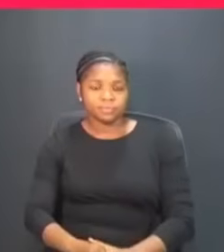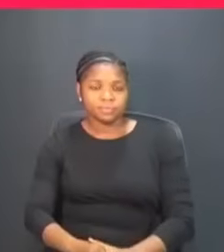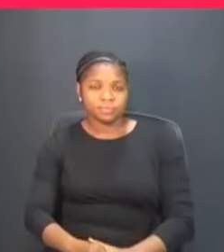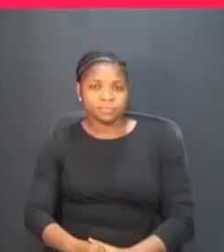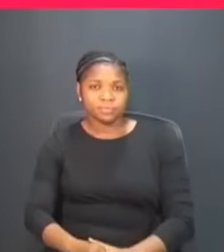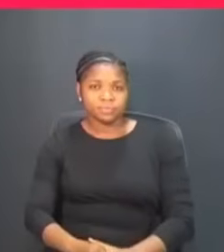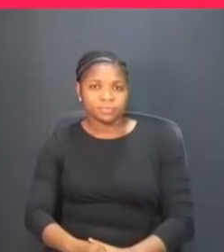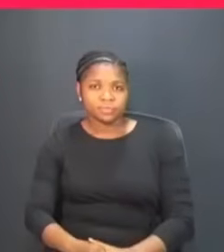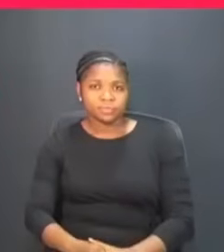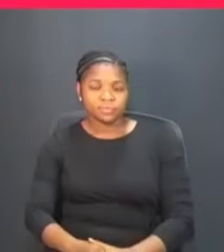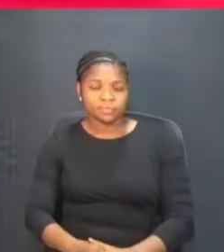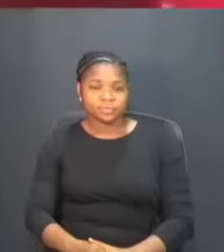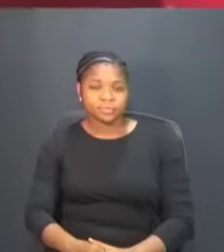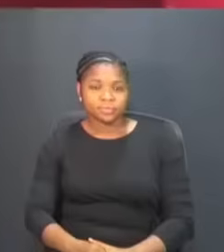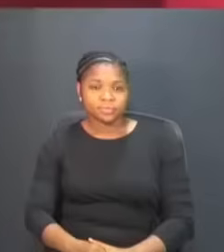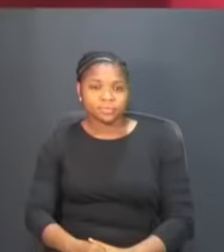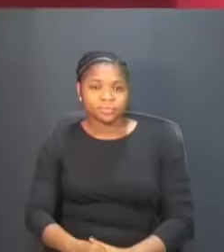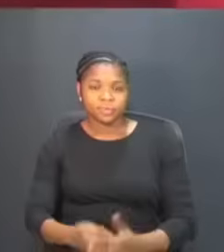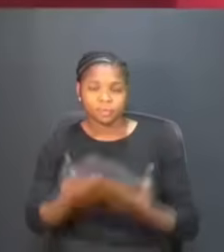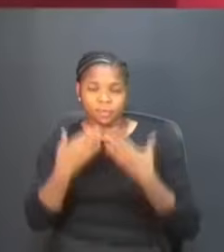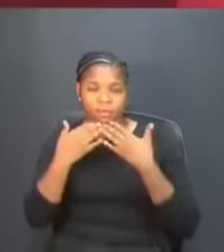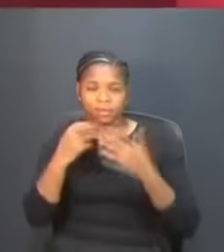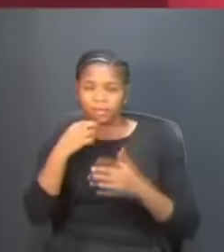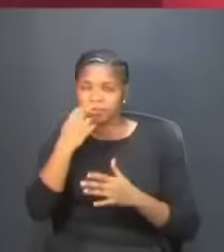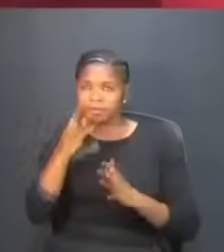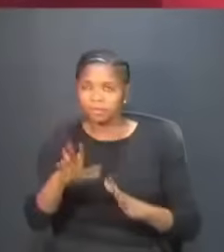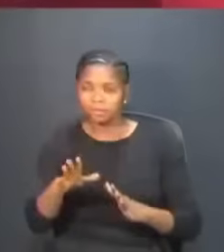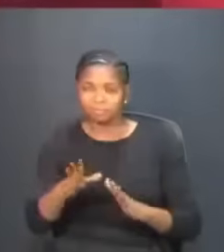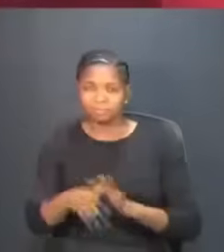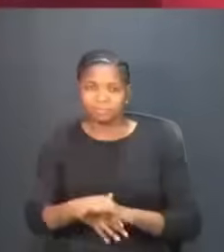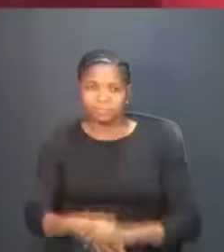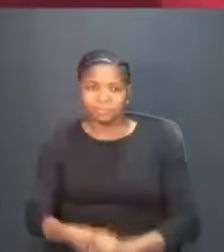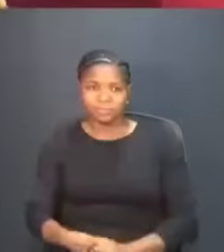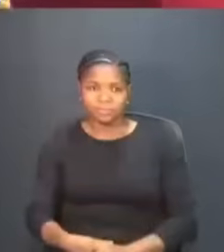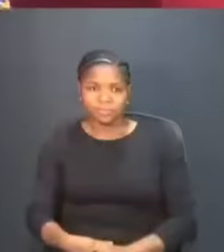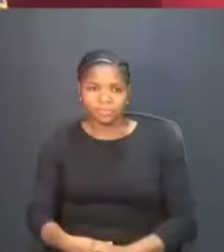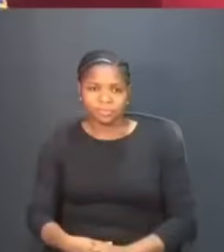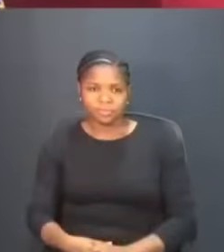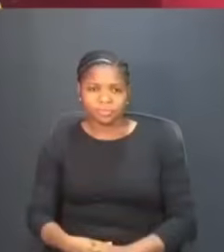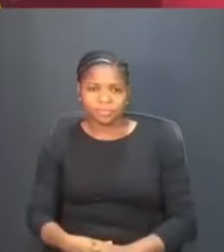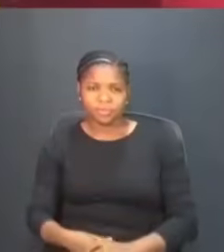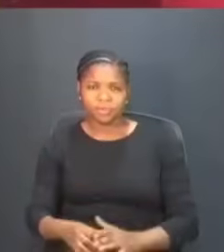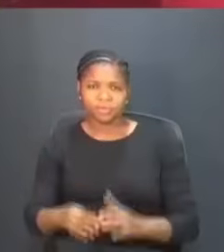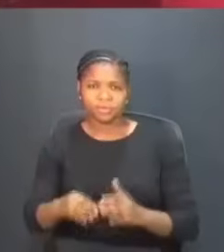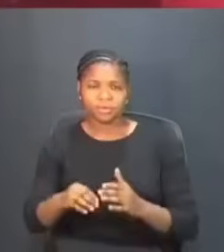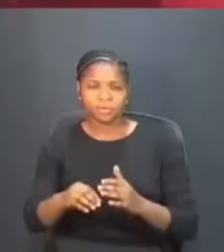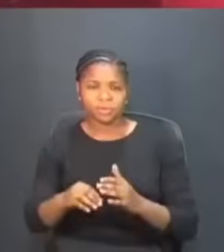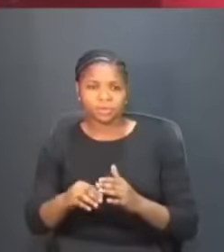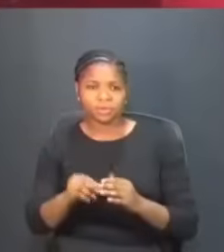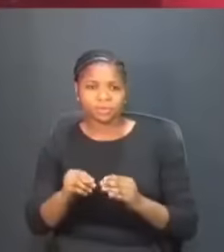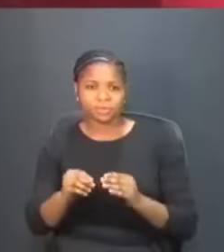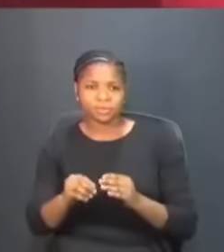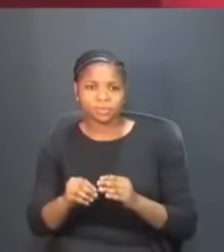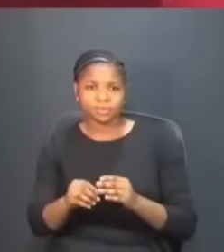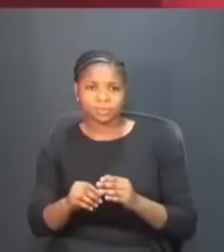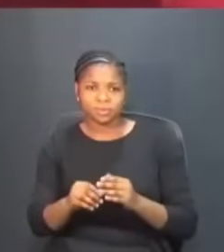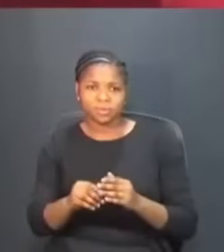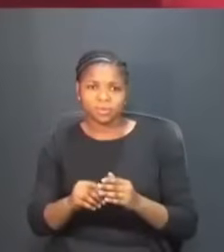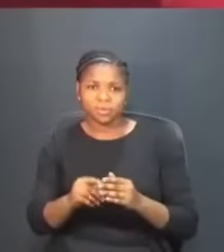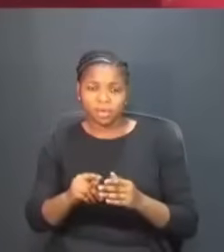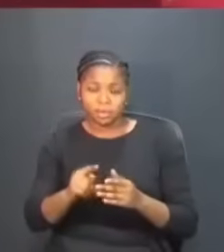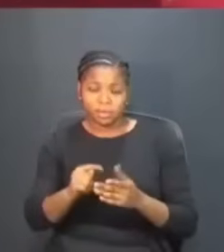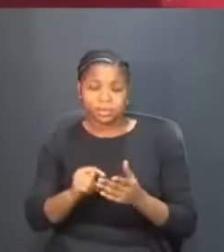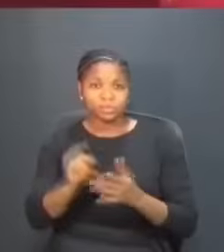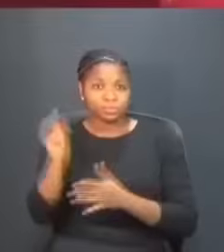Thank you very much, Mr. Speaker. Mr. Speaker, the Tree Crops Development Authority is recognized as the